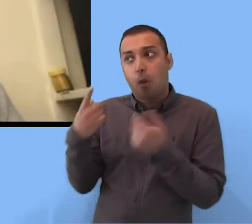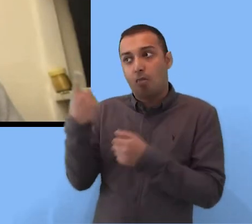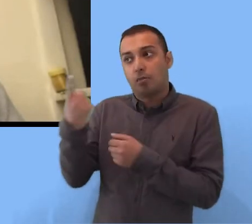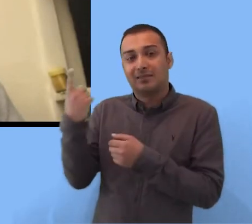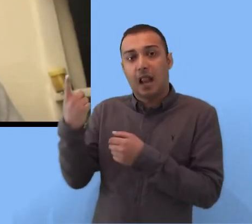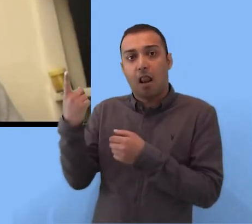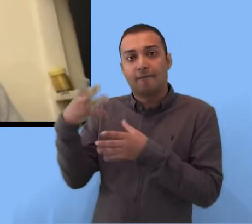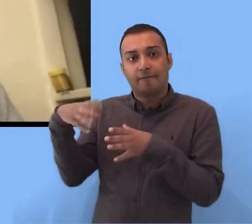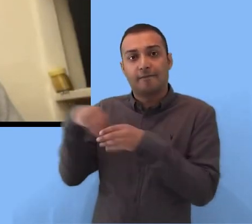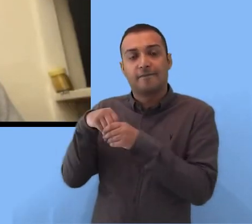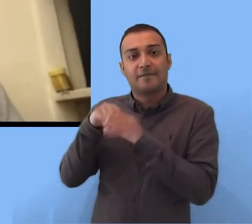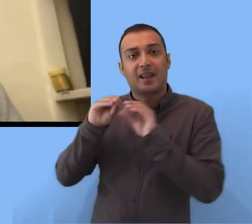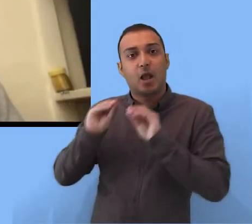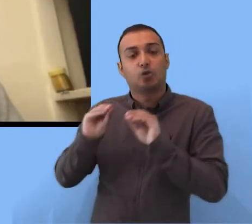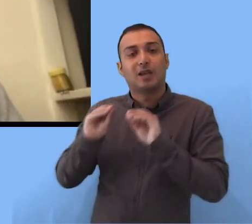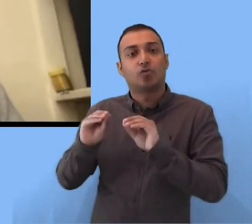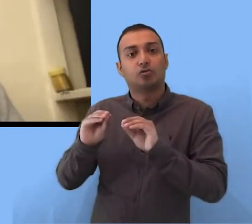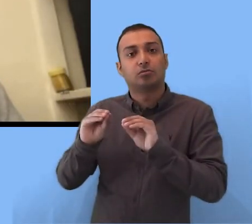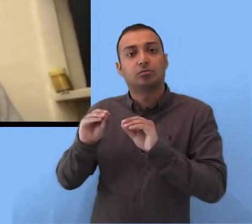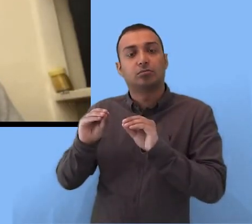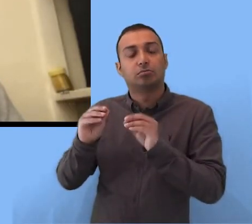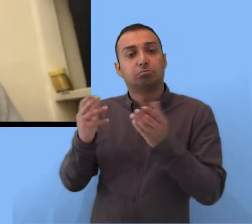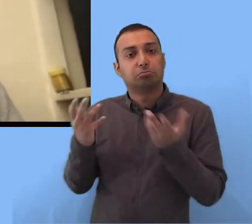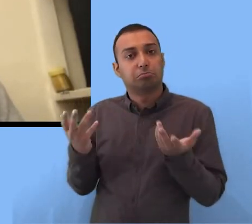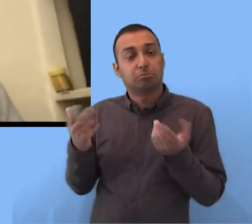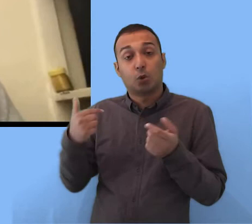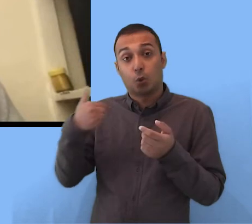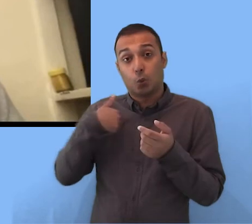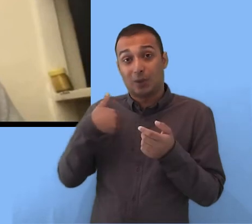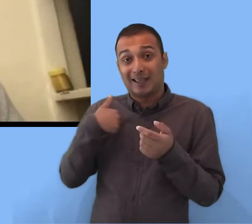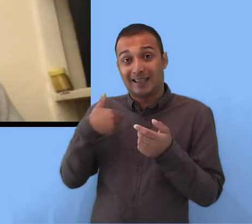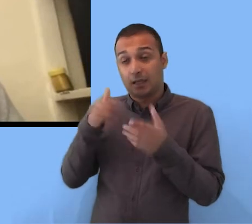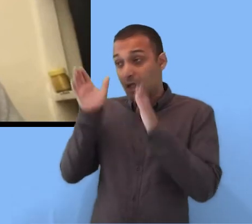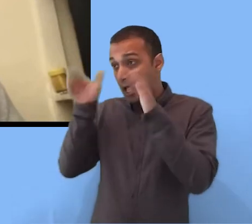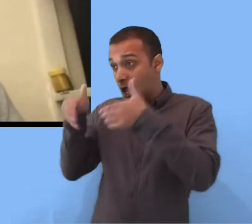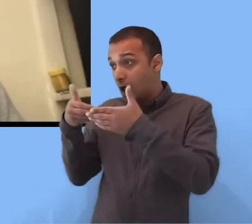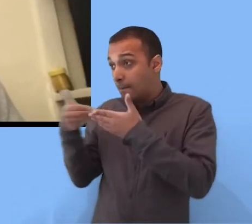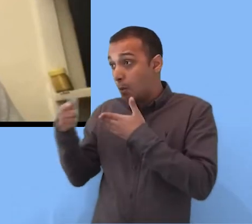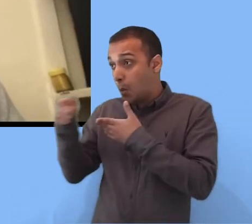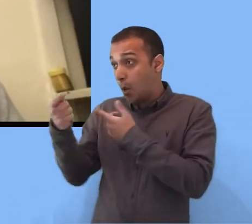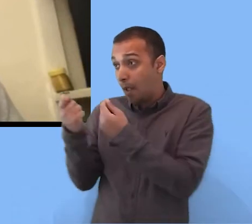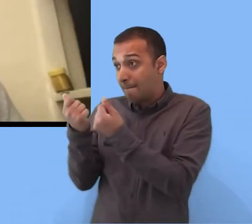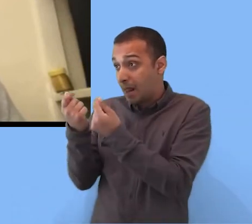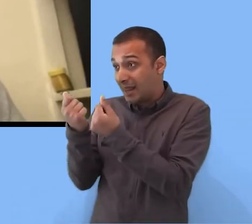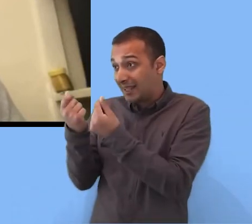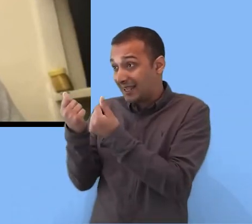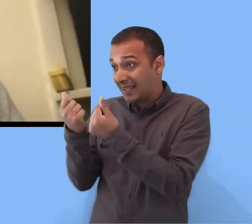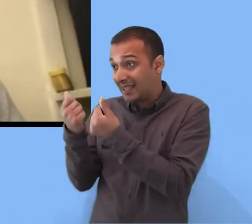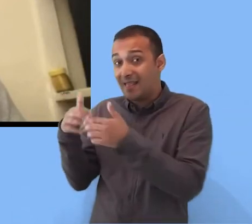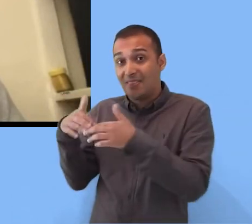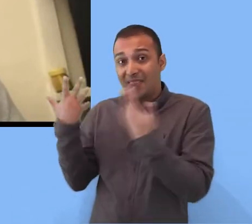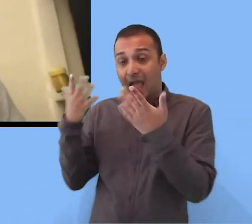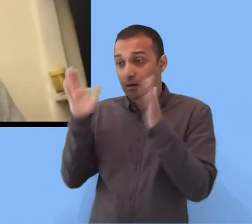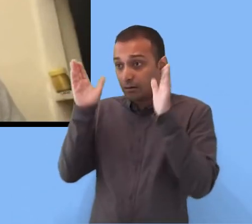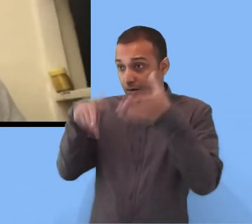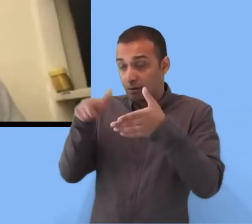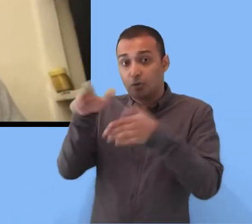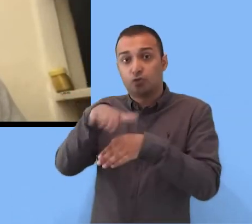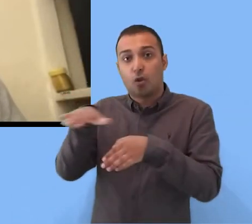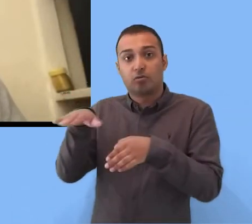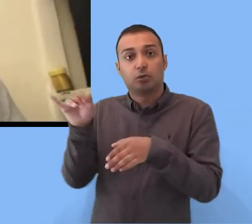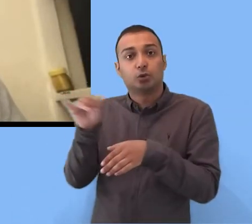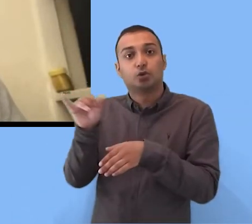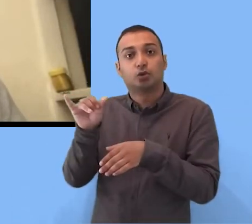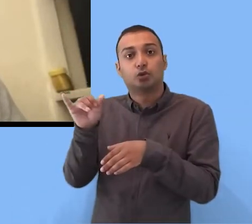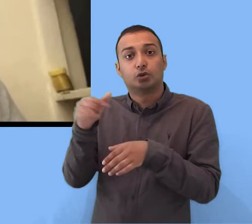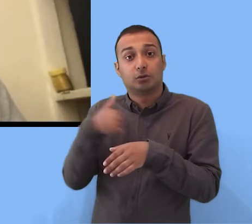settings more than the children that come into our care? Can we reflect and check ourselves? And the